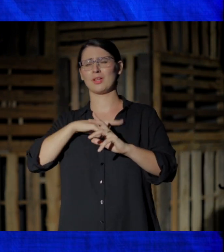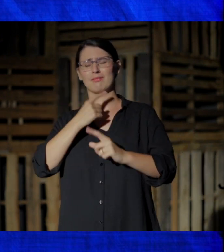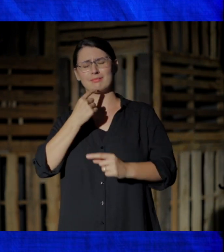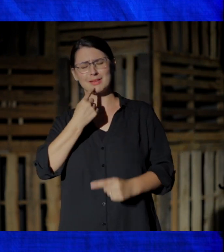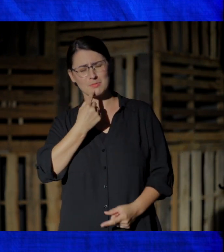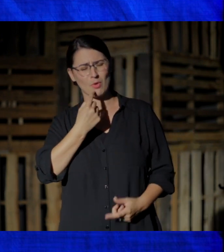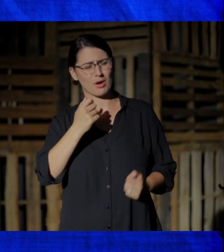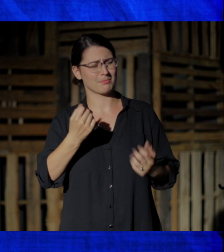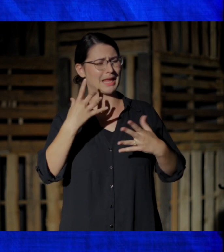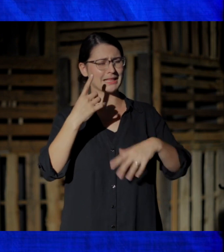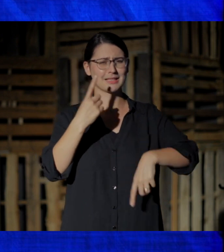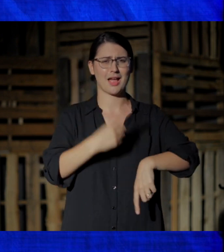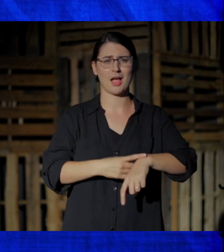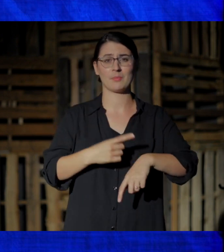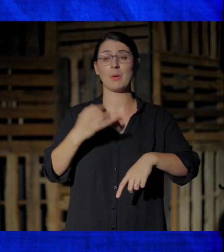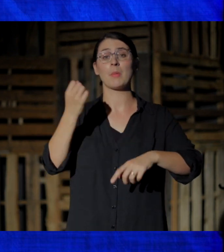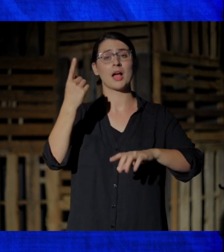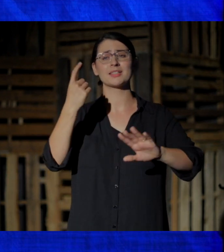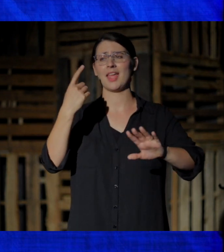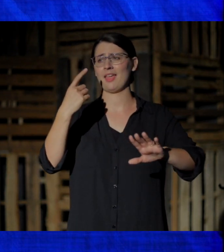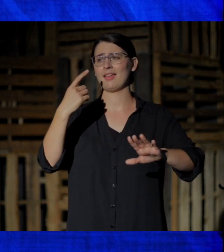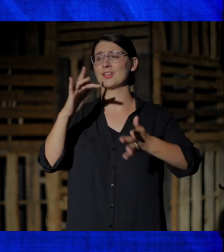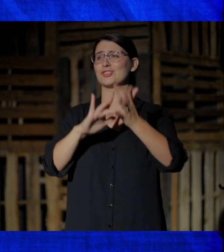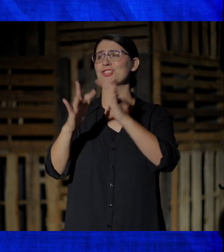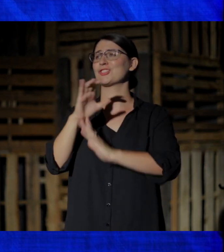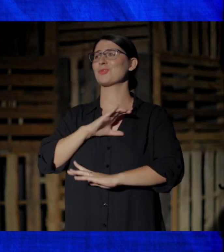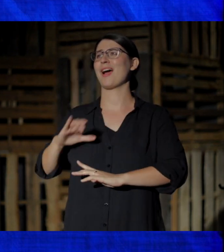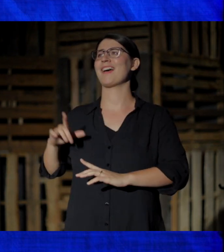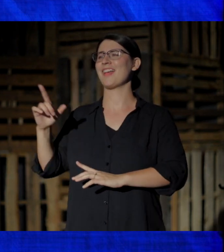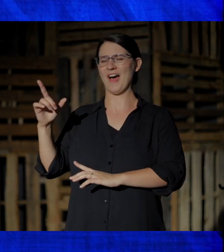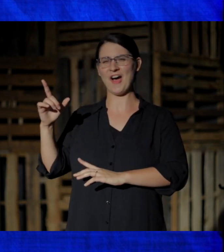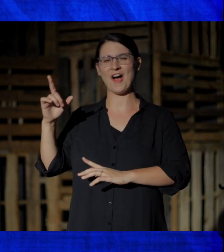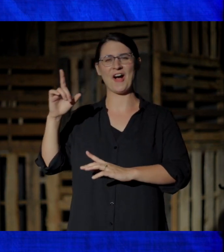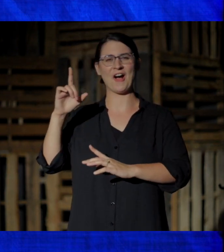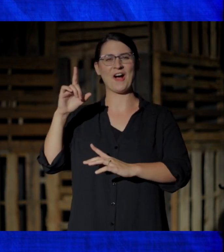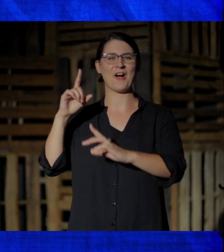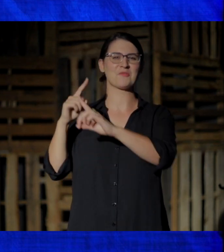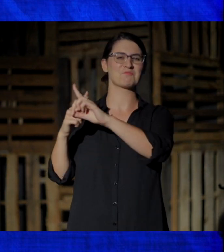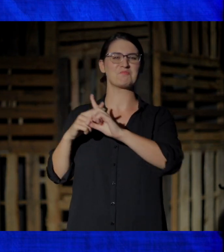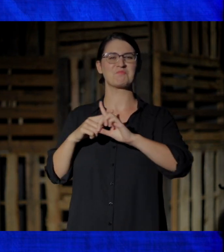eternal life right here.